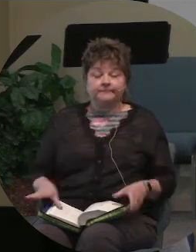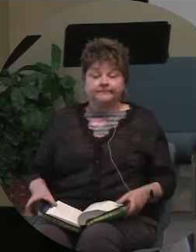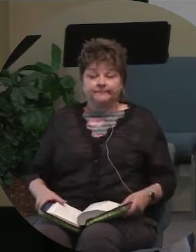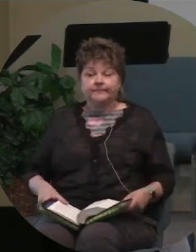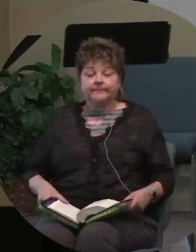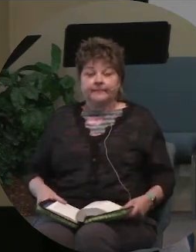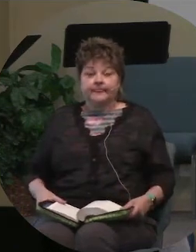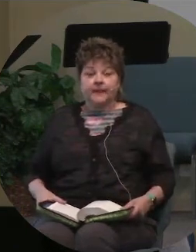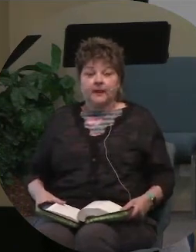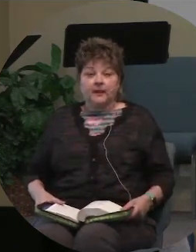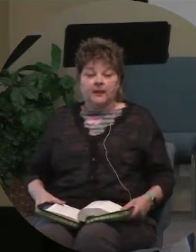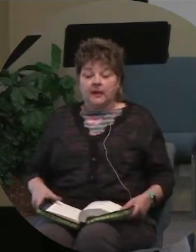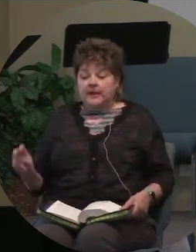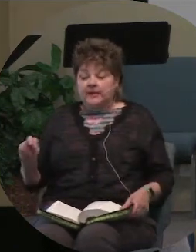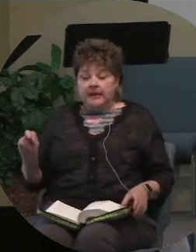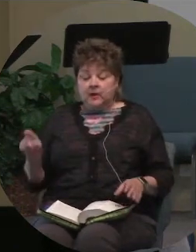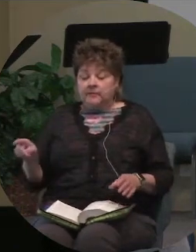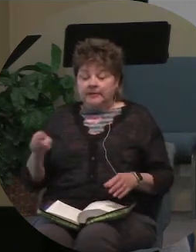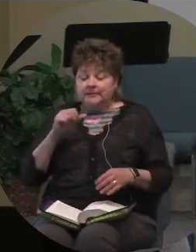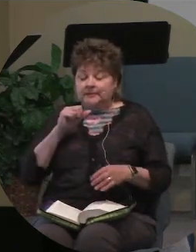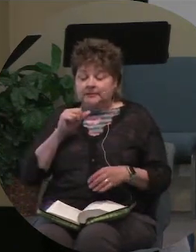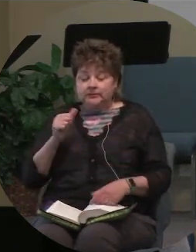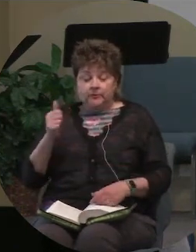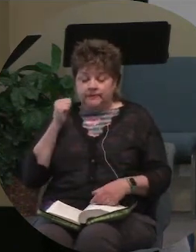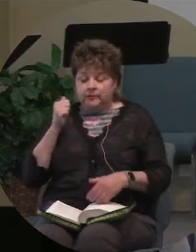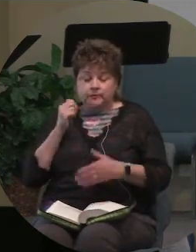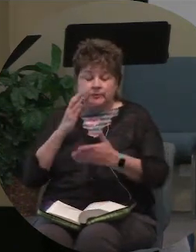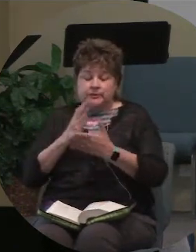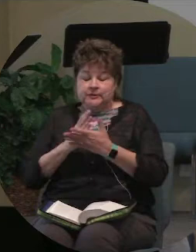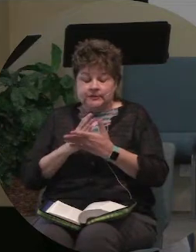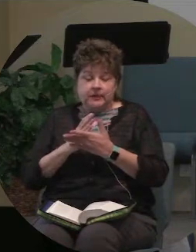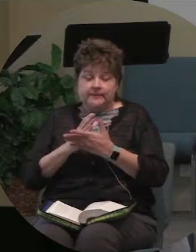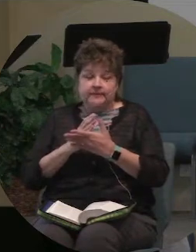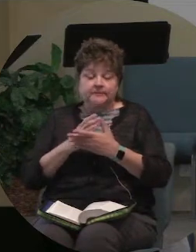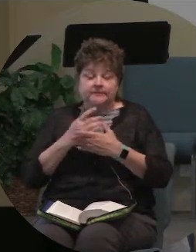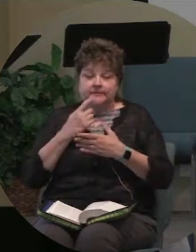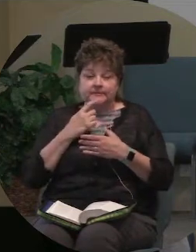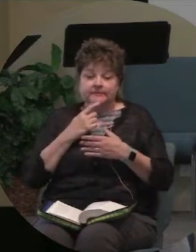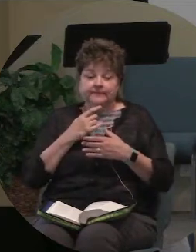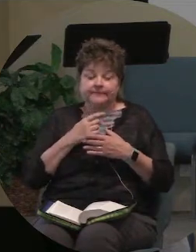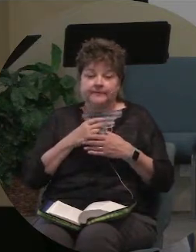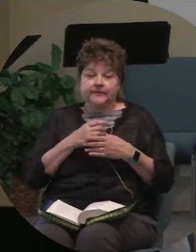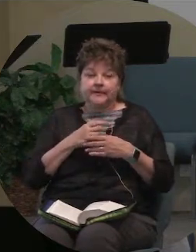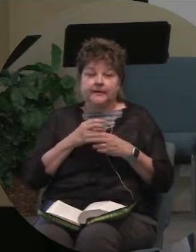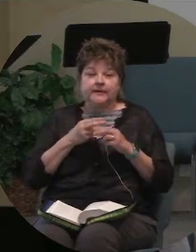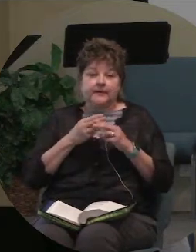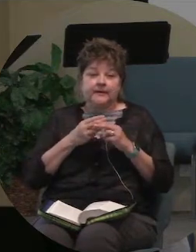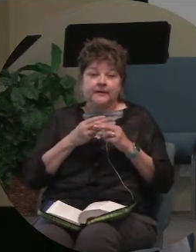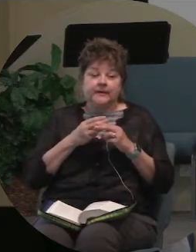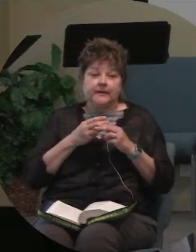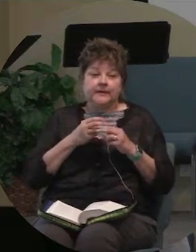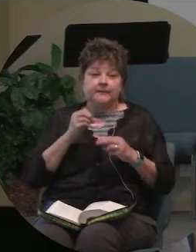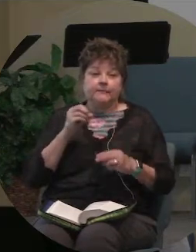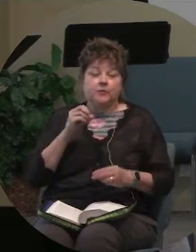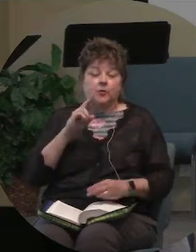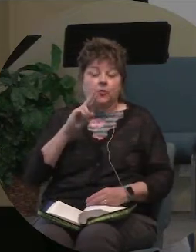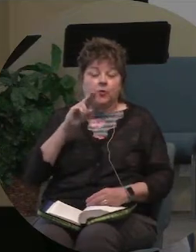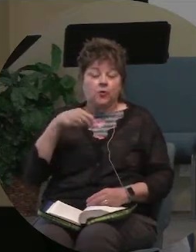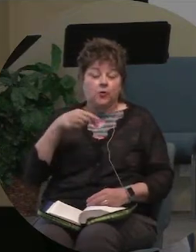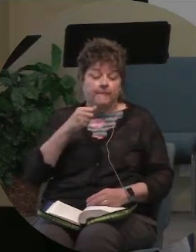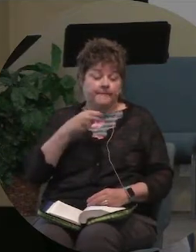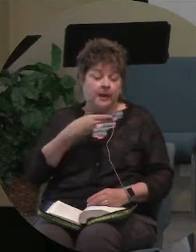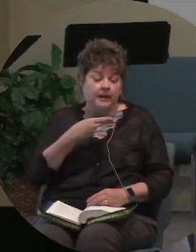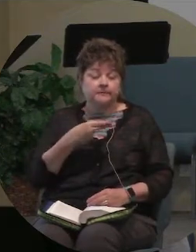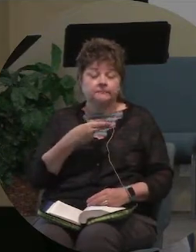And Naomi will not stop imploring them to leave. And Orpah finally agrees, to stay.